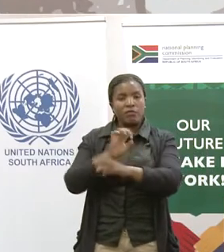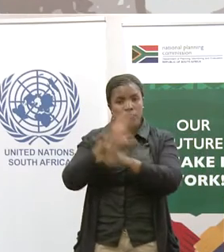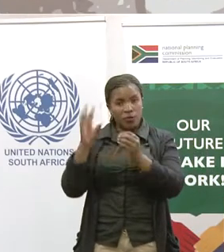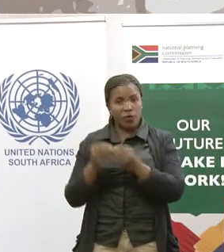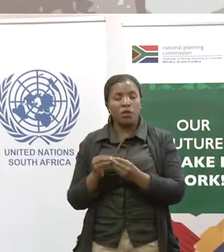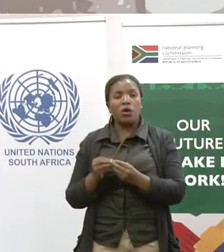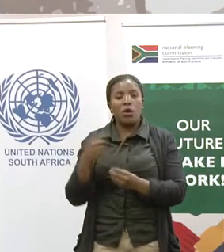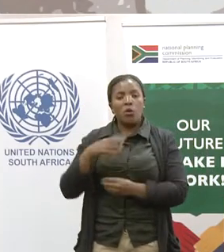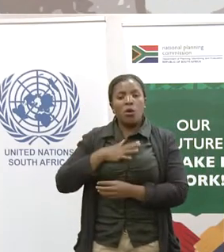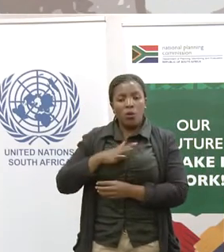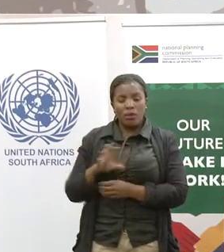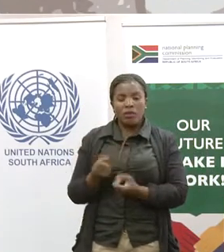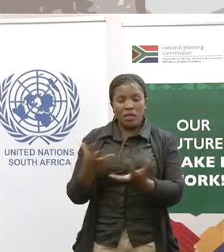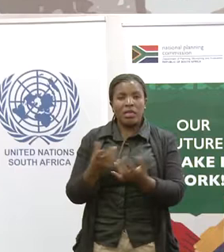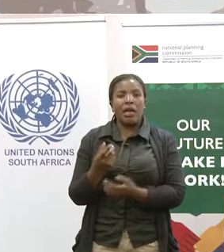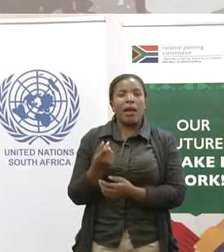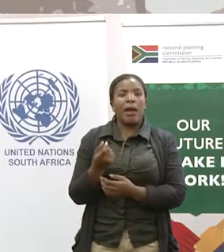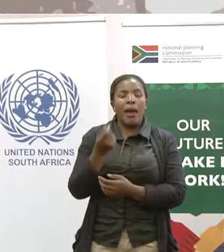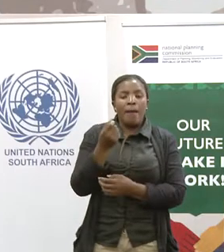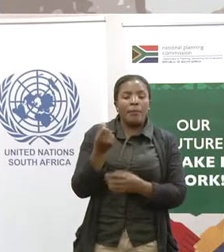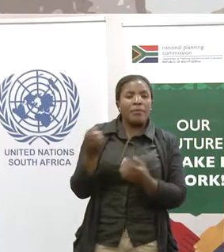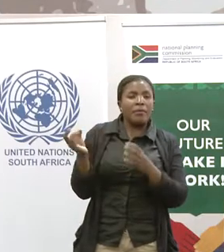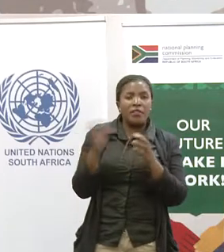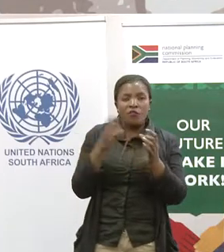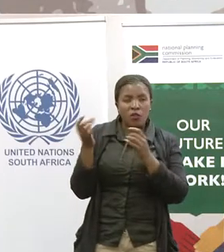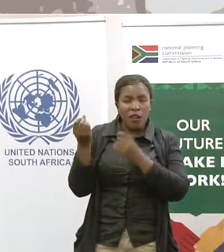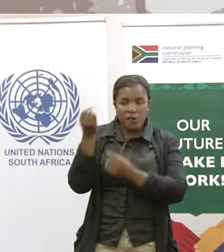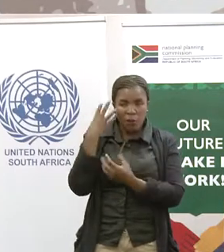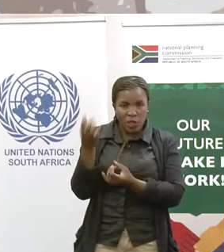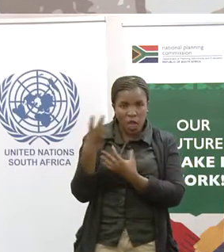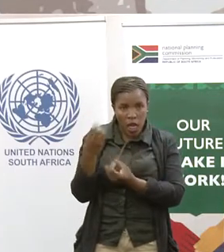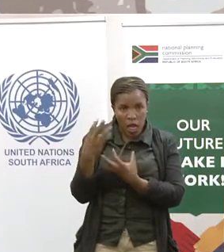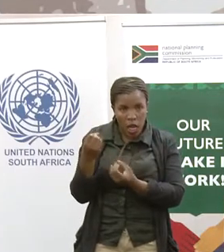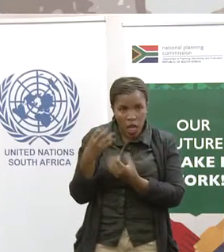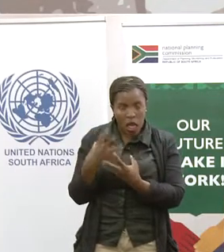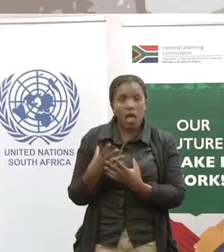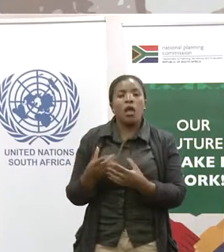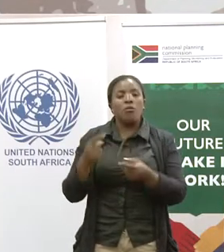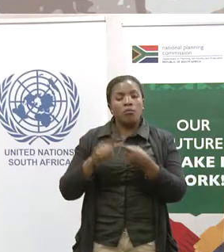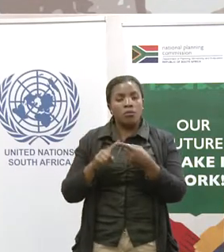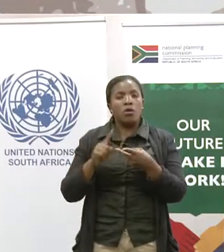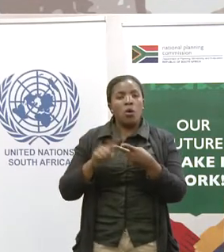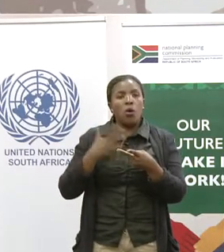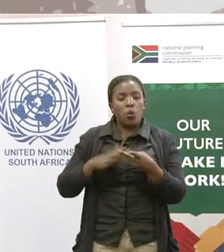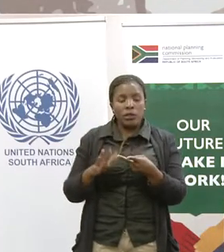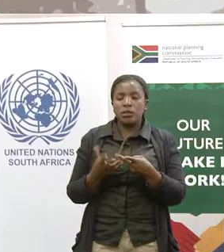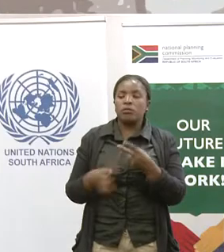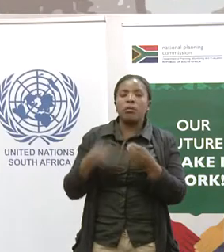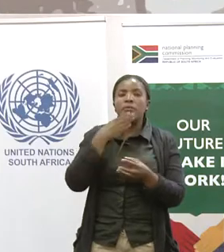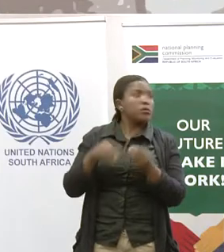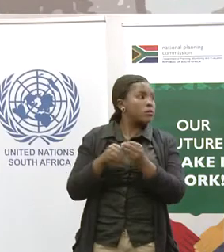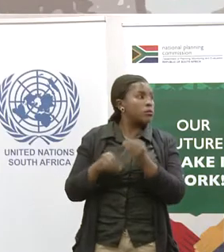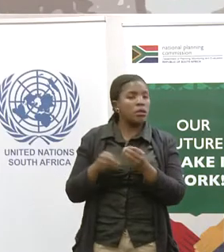with non-financial data. We start with administrative data, and we hope that the instrument will grow. Please make input to